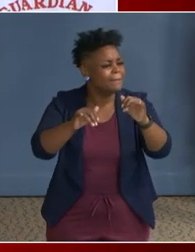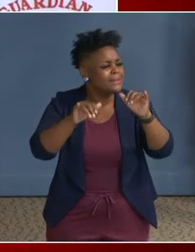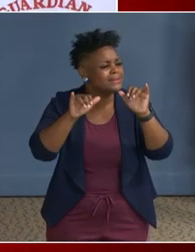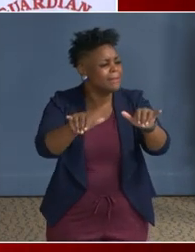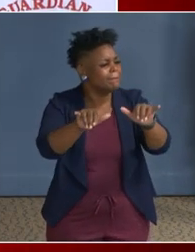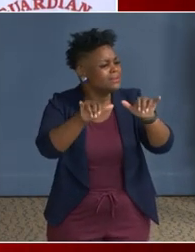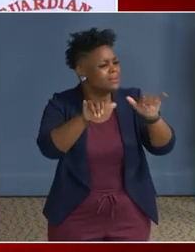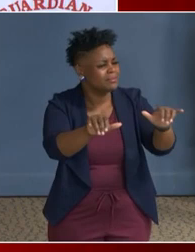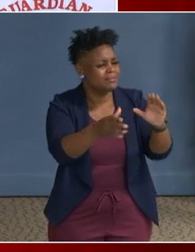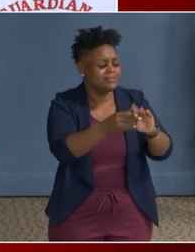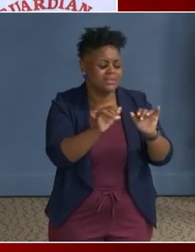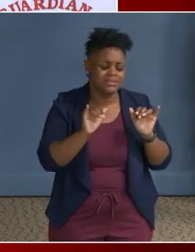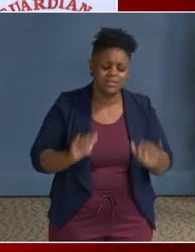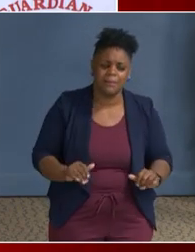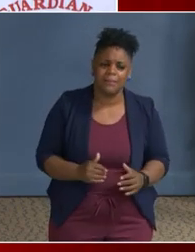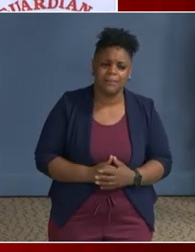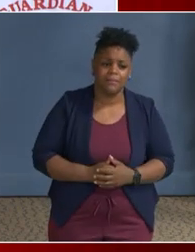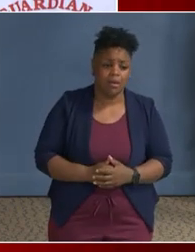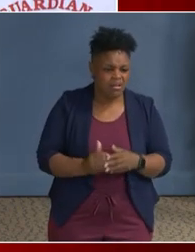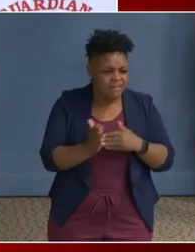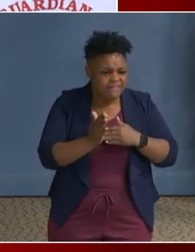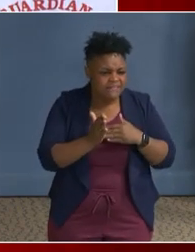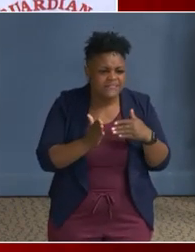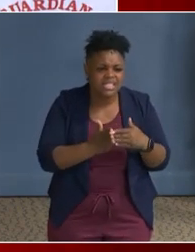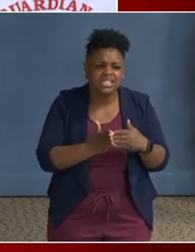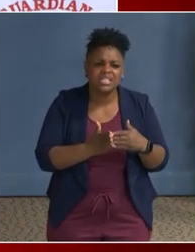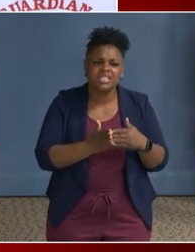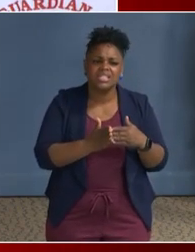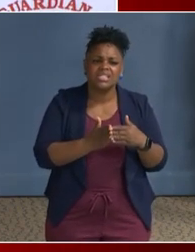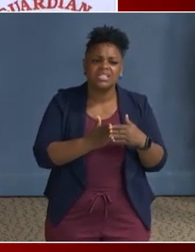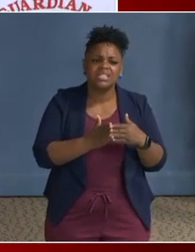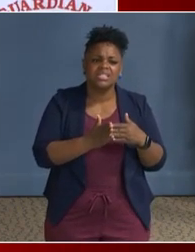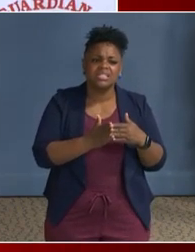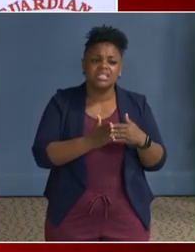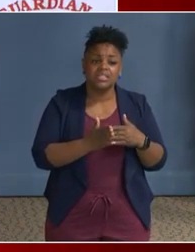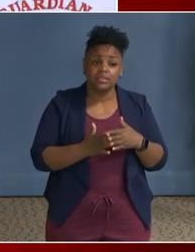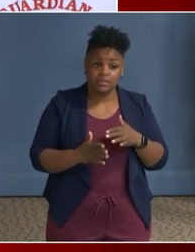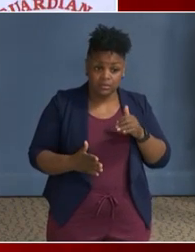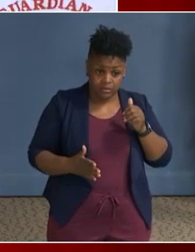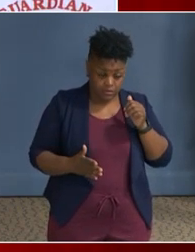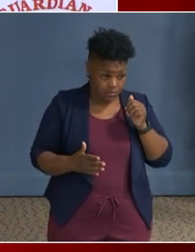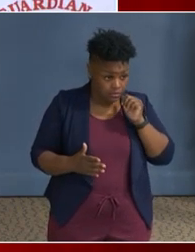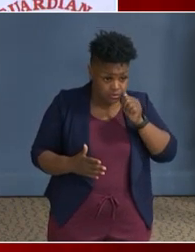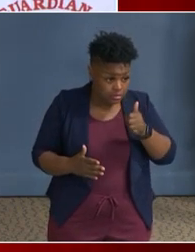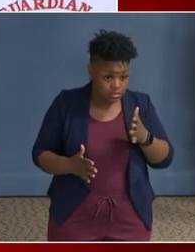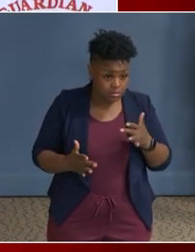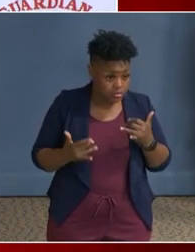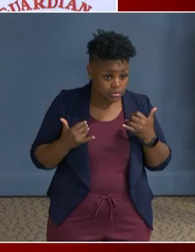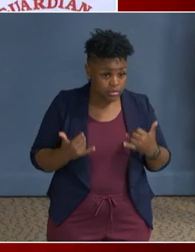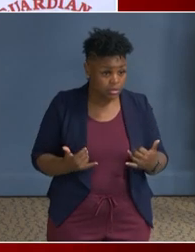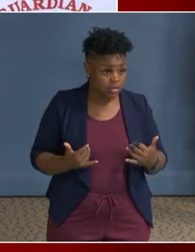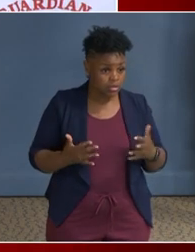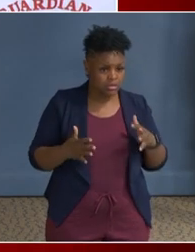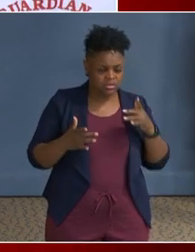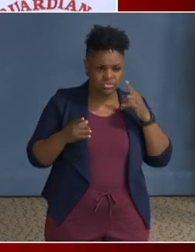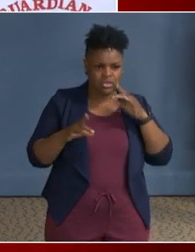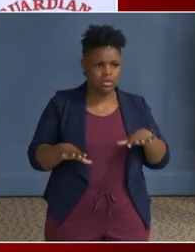And frequently the day after, they don't really know how to be or what to